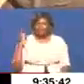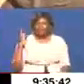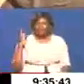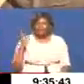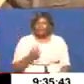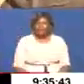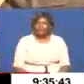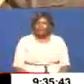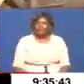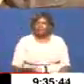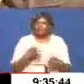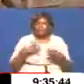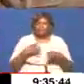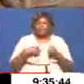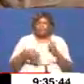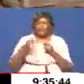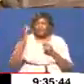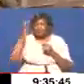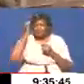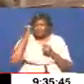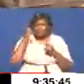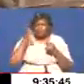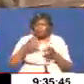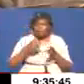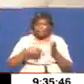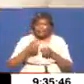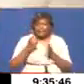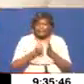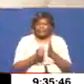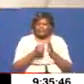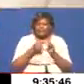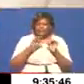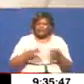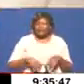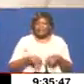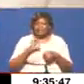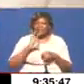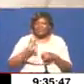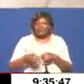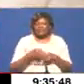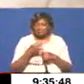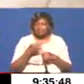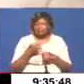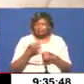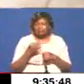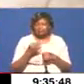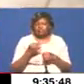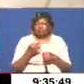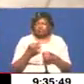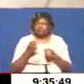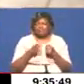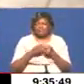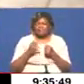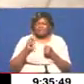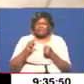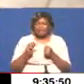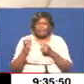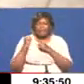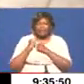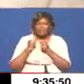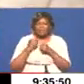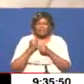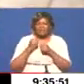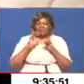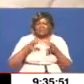Traders in Uasin Gishu County are currently buying maize from farmers at 3,000 shillings per 90 kg bag. This has seen farmers rush to sell